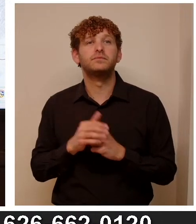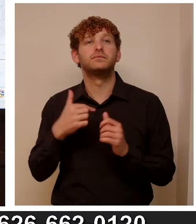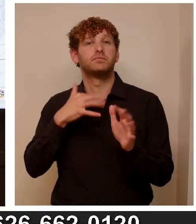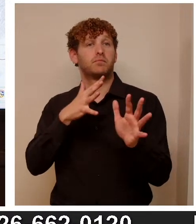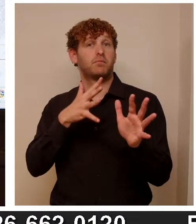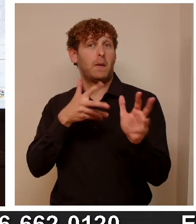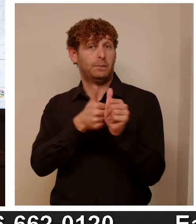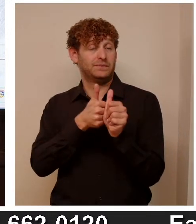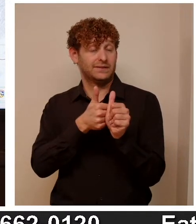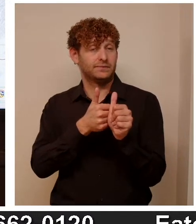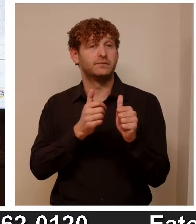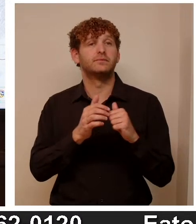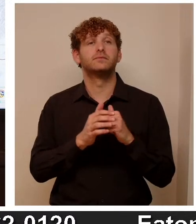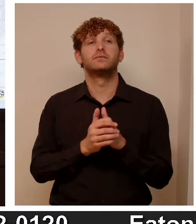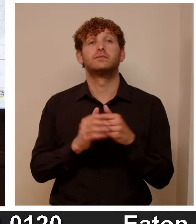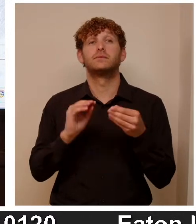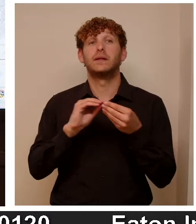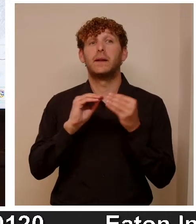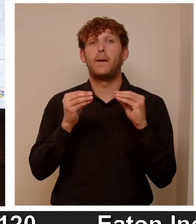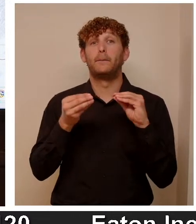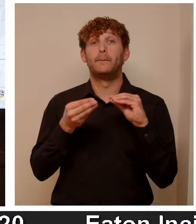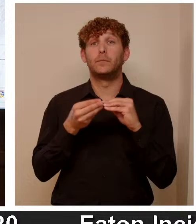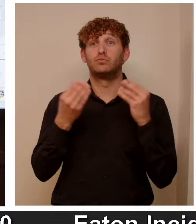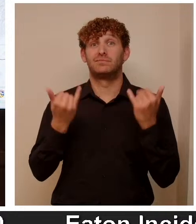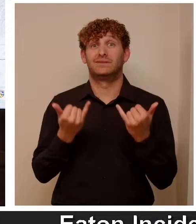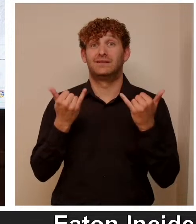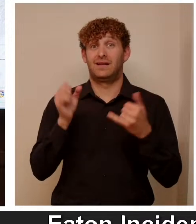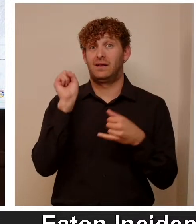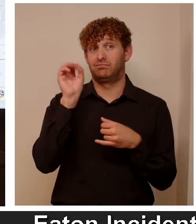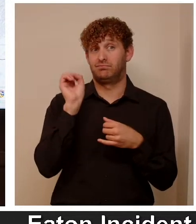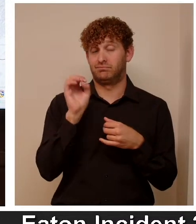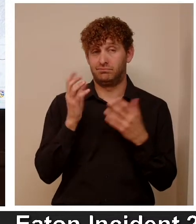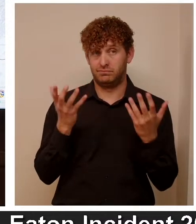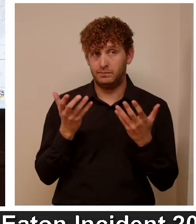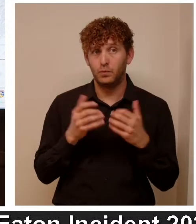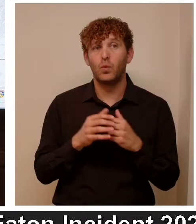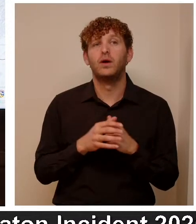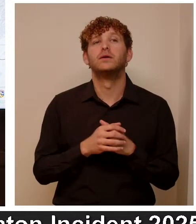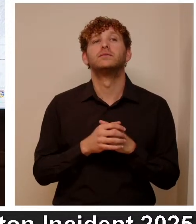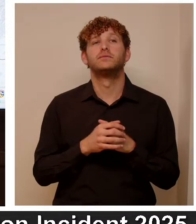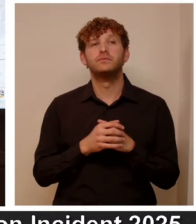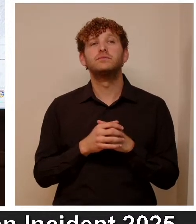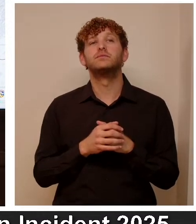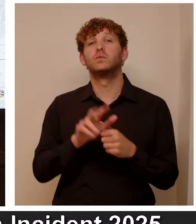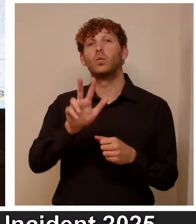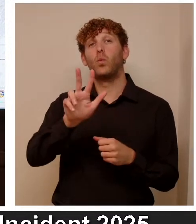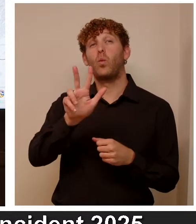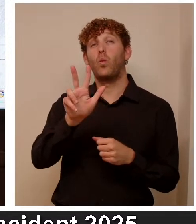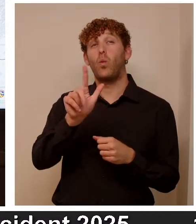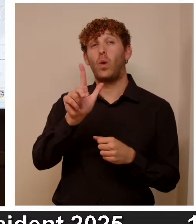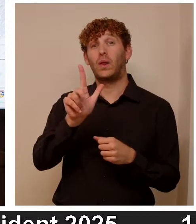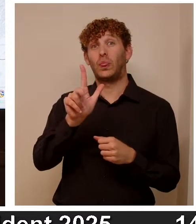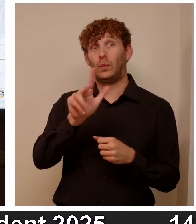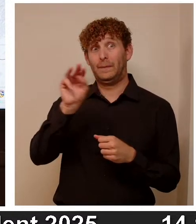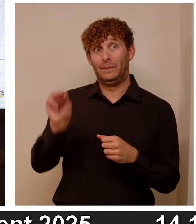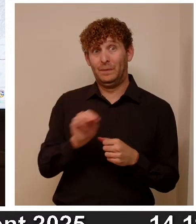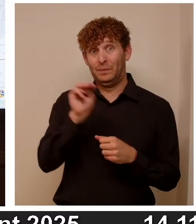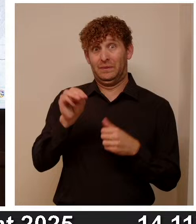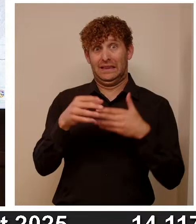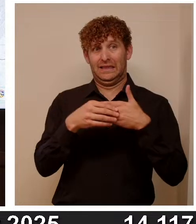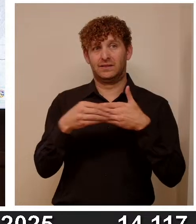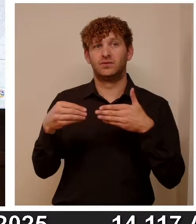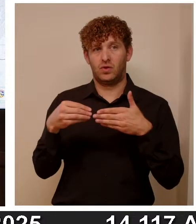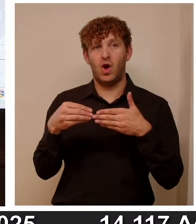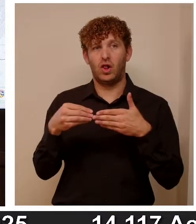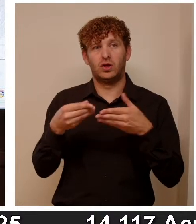the numbers for today. We currently have, as of this morning, $23 million in the hands of wildfire survivors